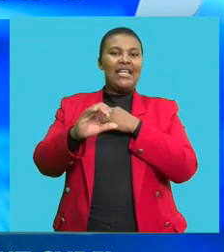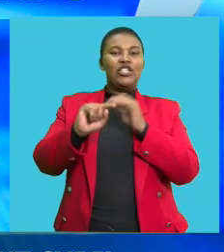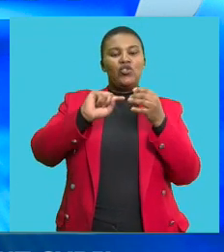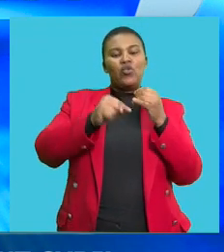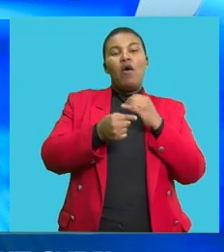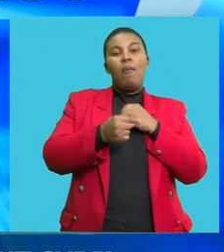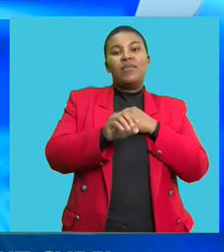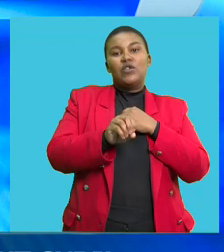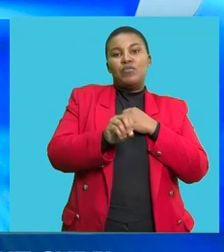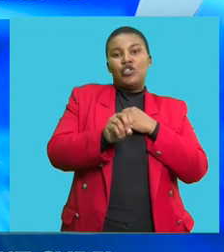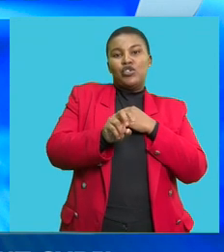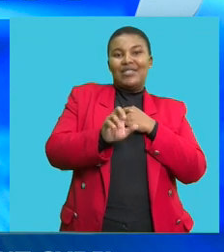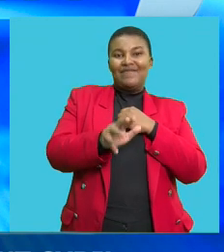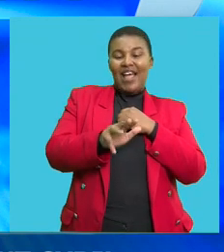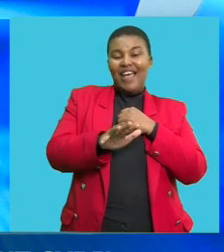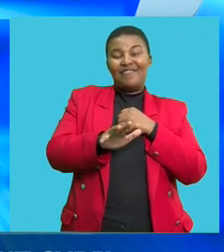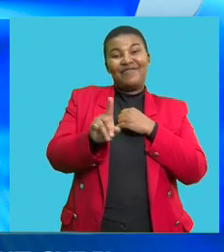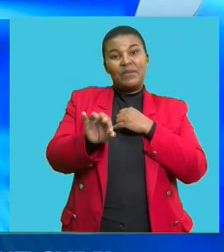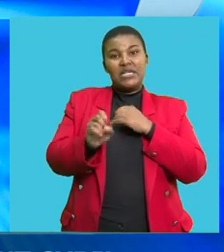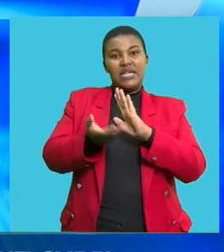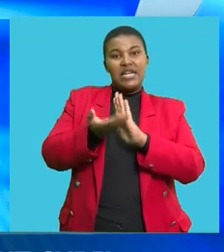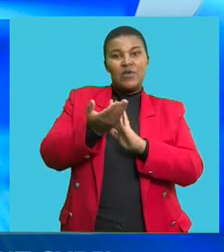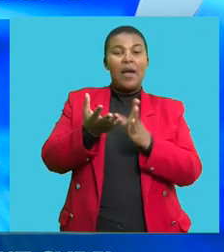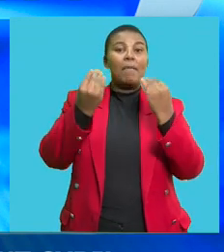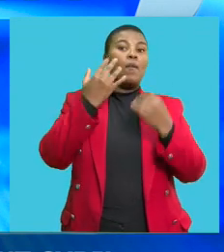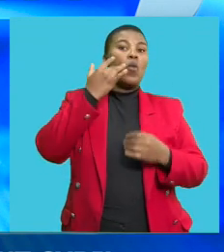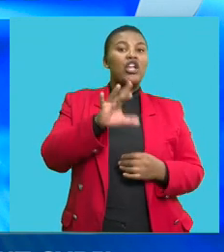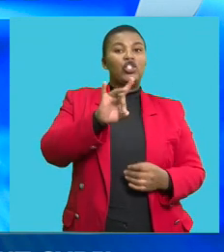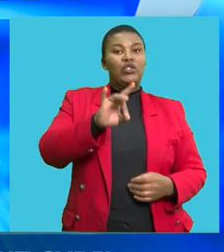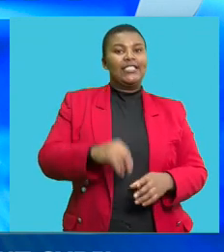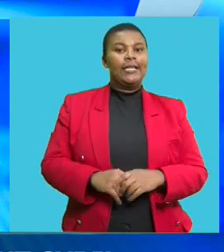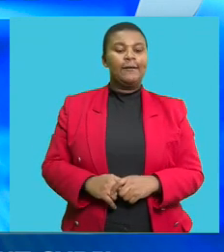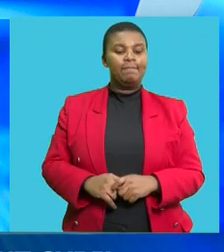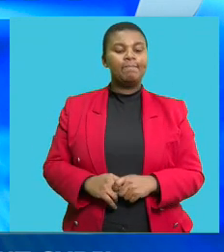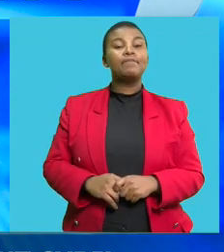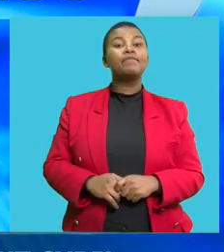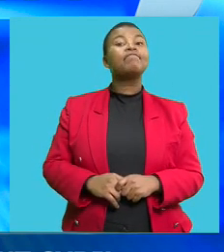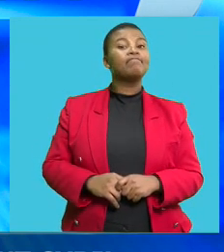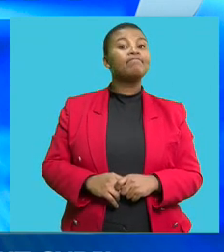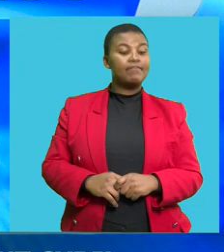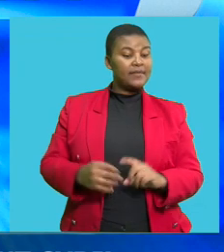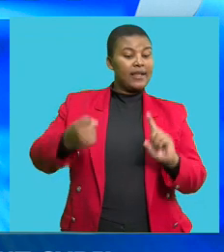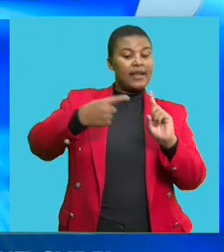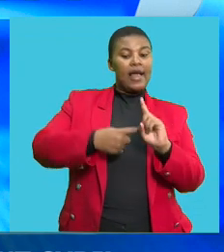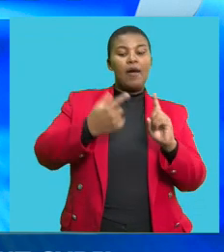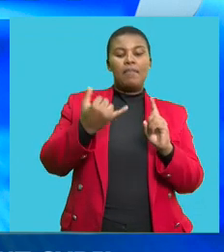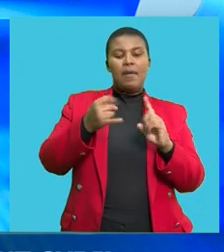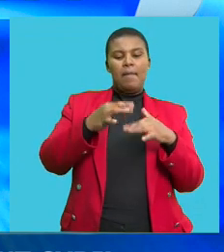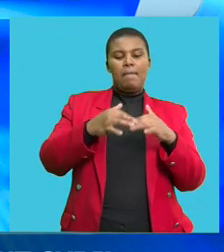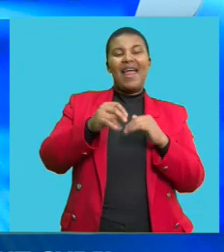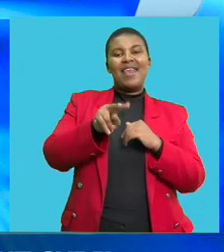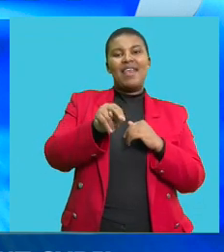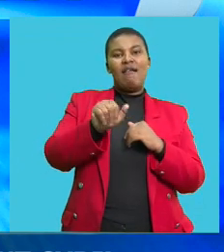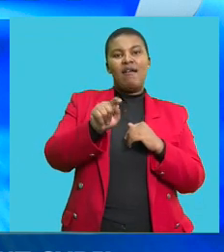0.5% increase following a 1.1% gain on Tuesday. Cartesian Capital founder and managing partner Anthea